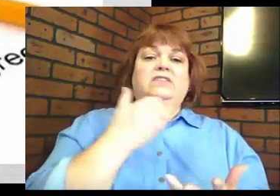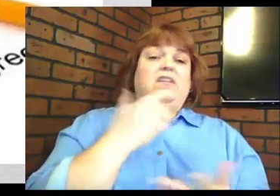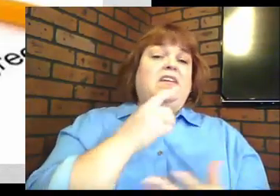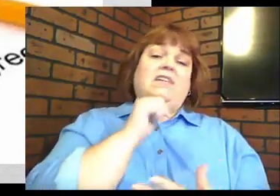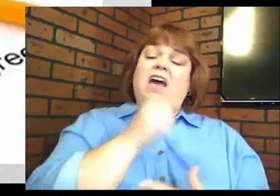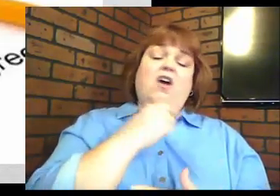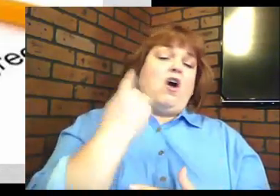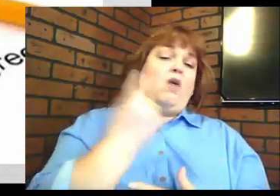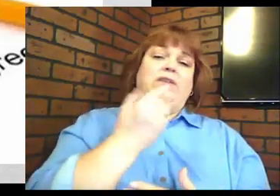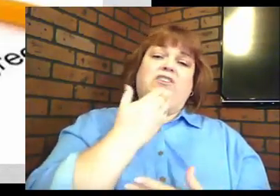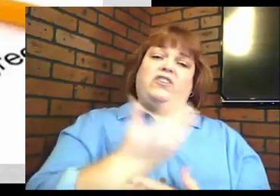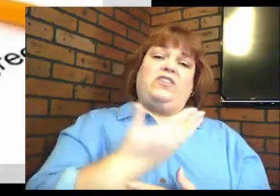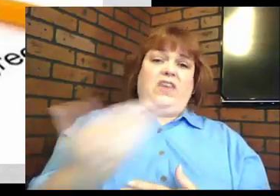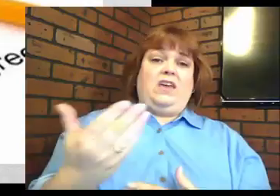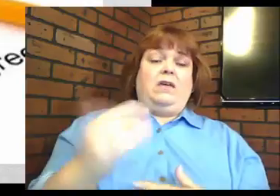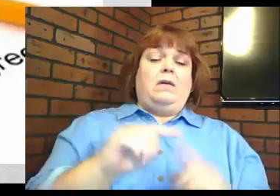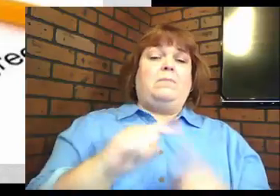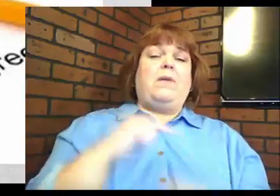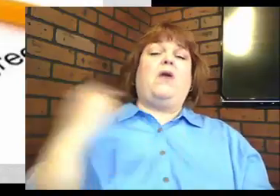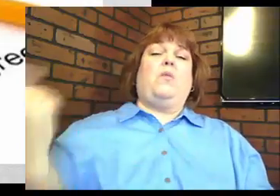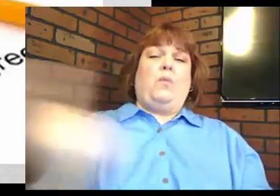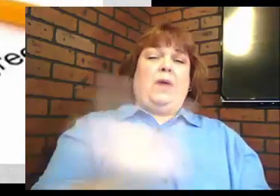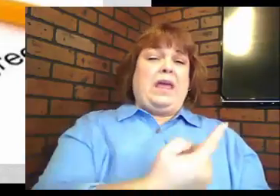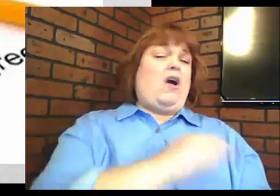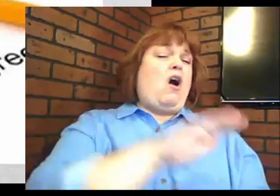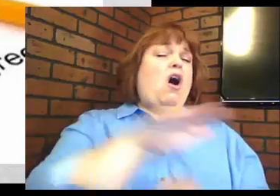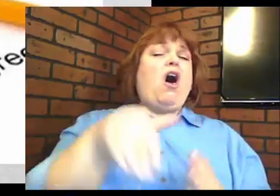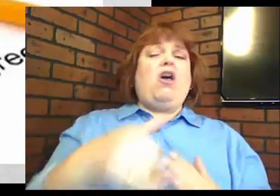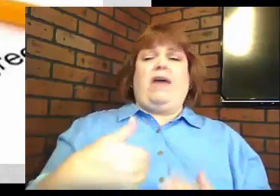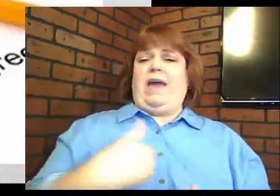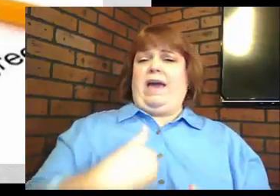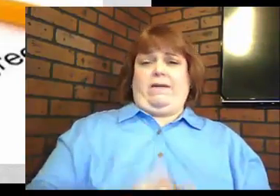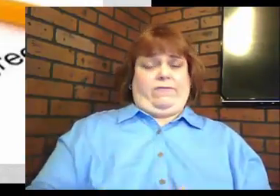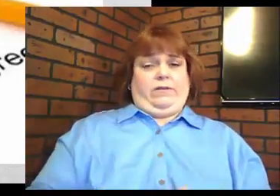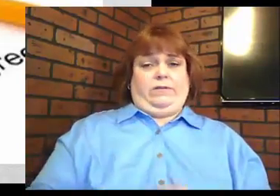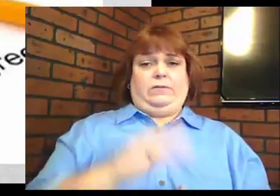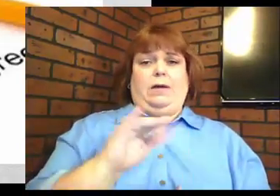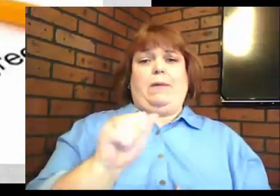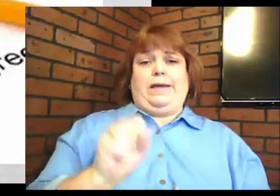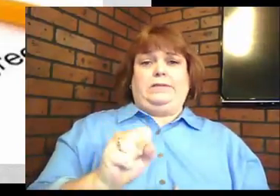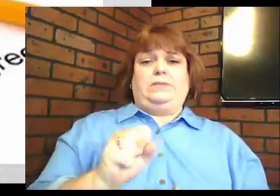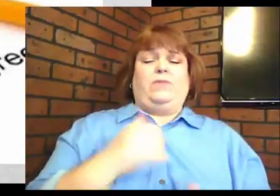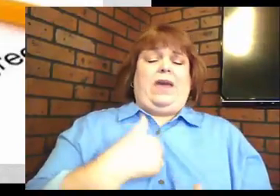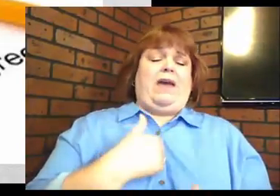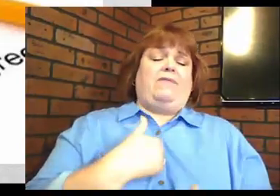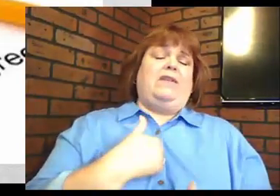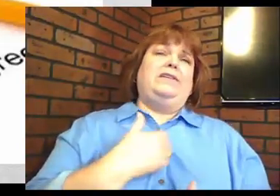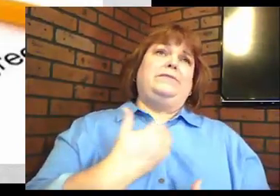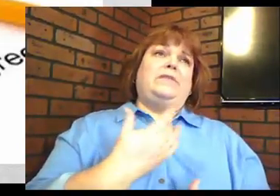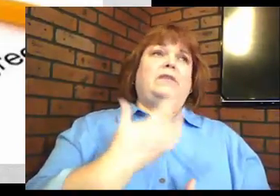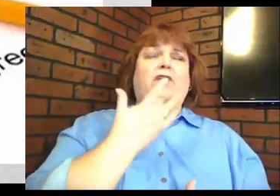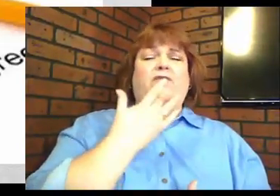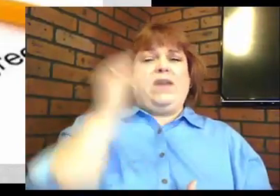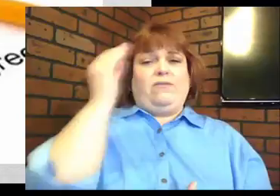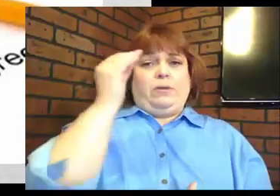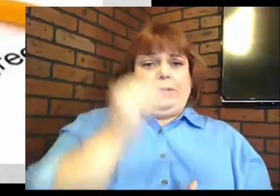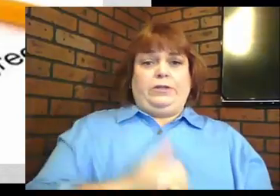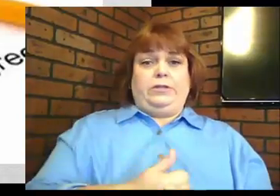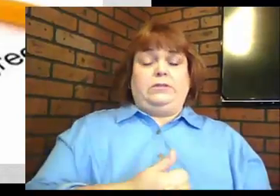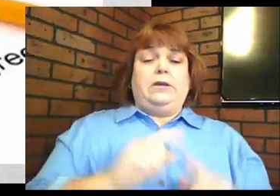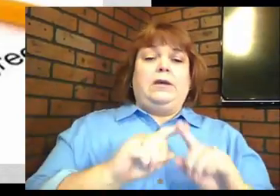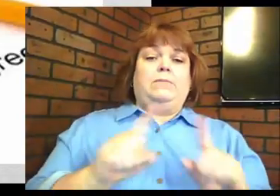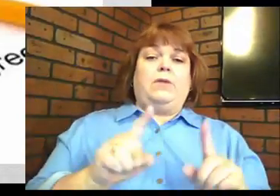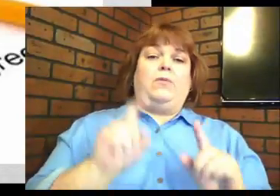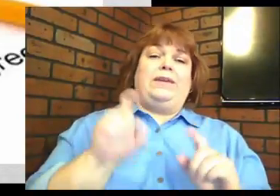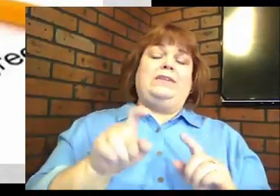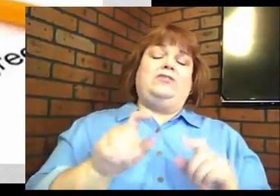to hear other people's opinions, only yourself. Your opinion is the only thing that is important.